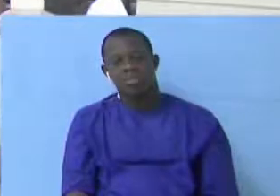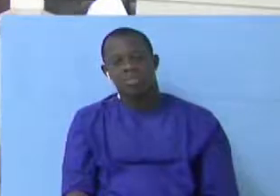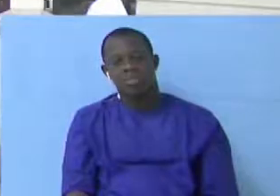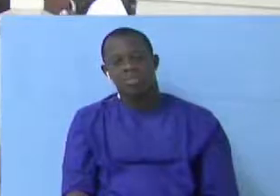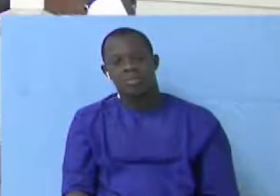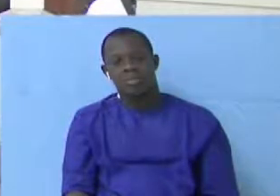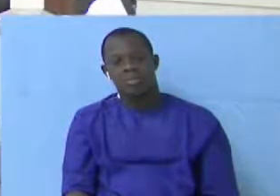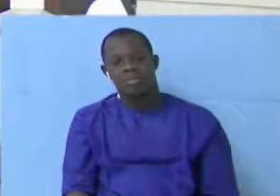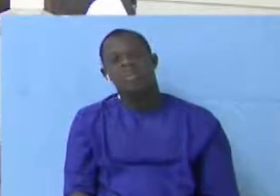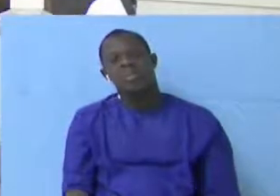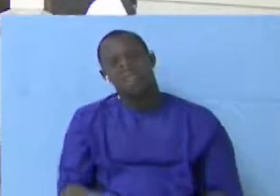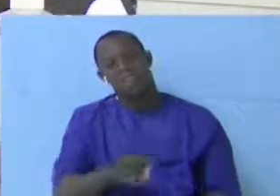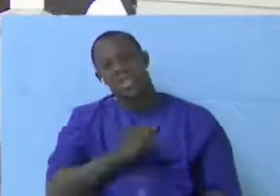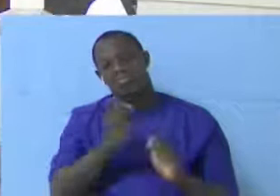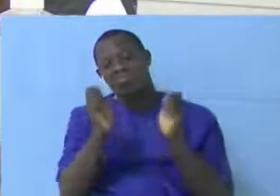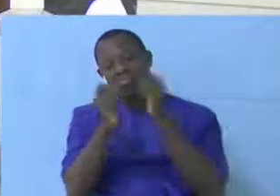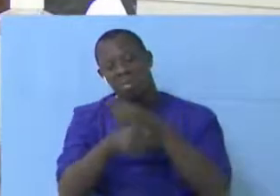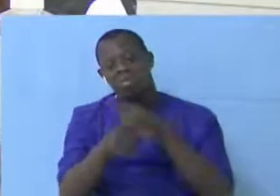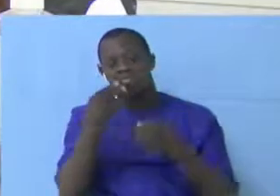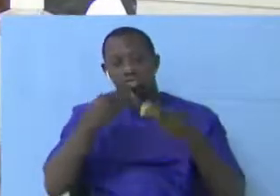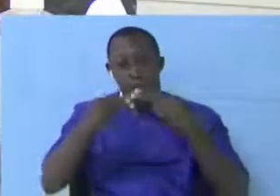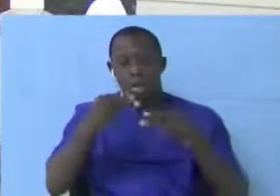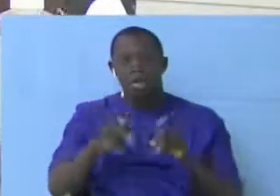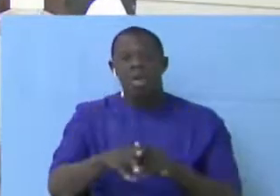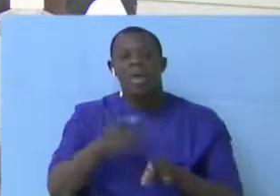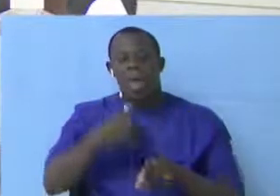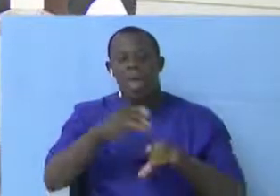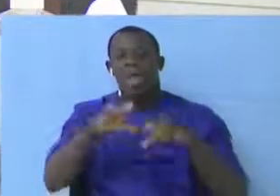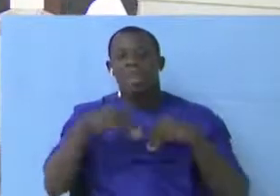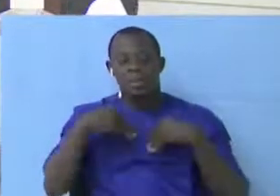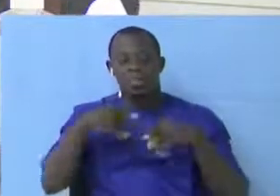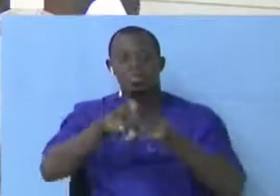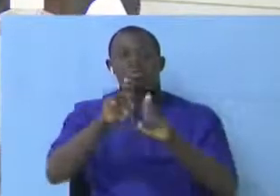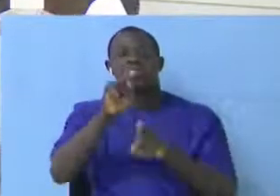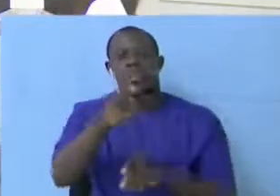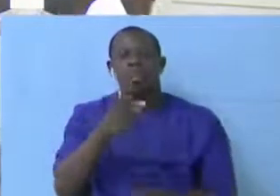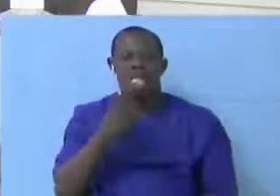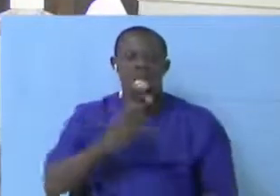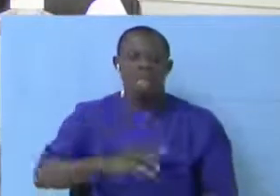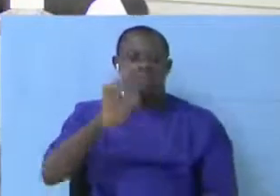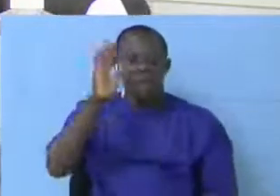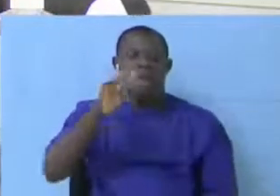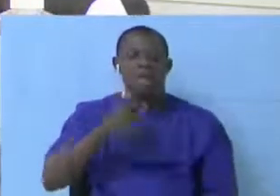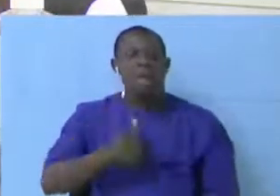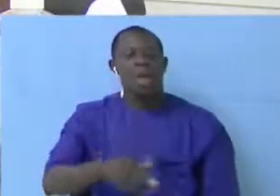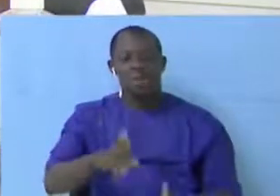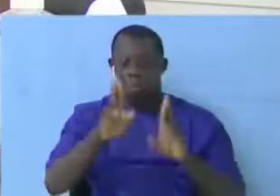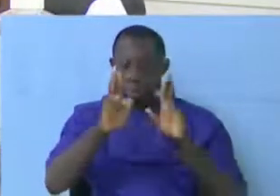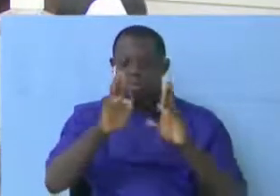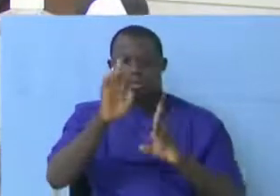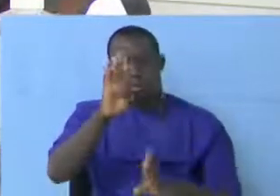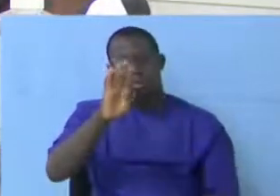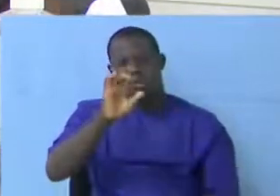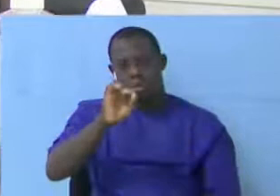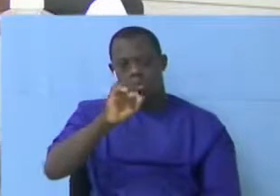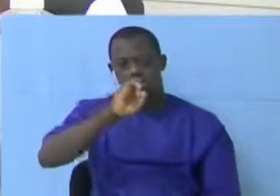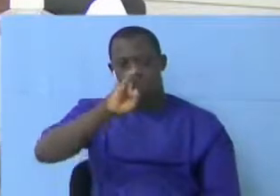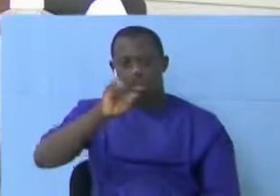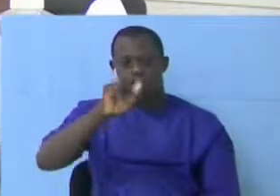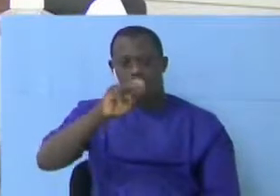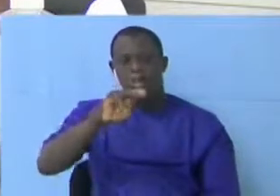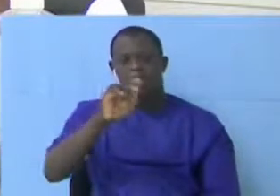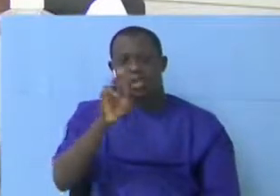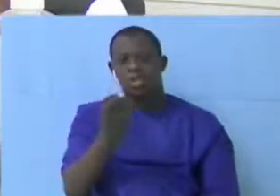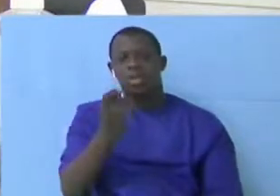listen, I agree with you. sonte mane Wallahi, I wish Bojang is alive. I was meant to understand he's dead. May his soul rest in peace.